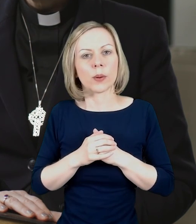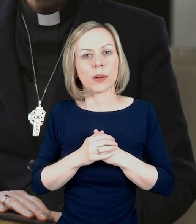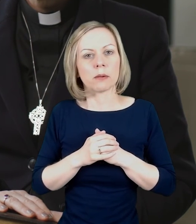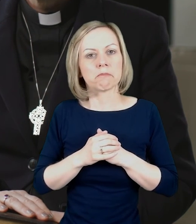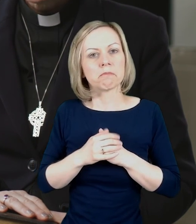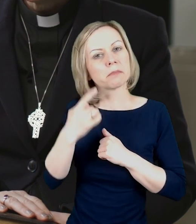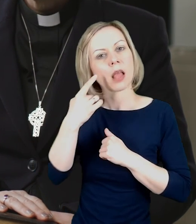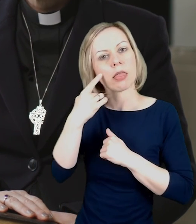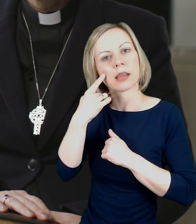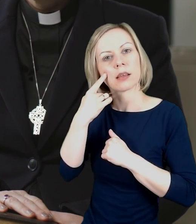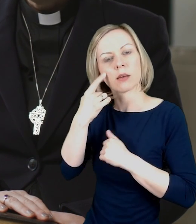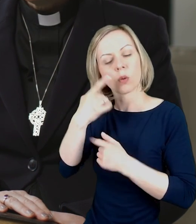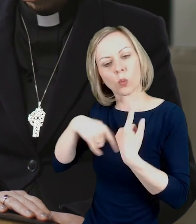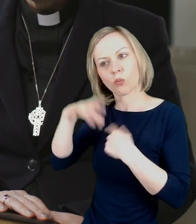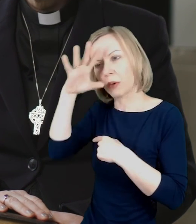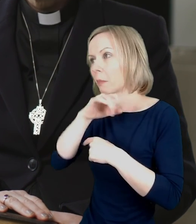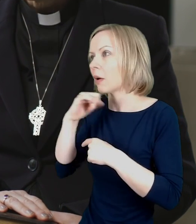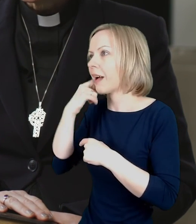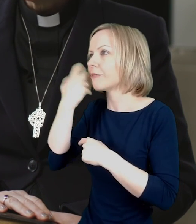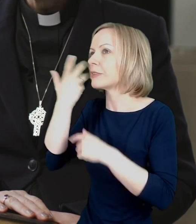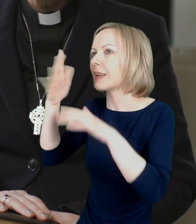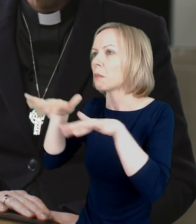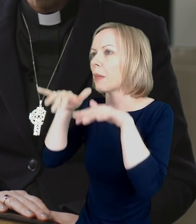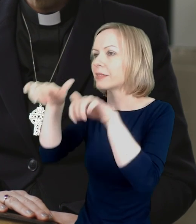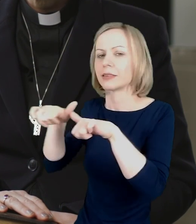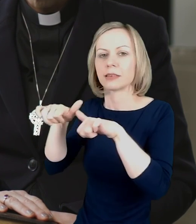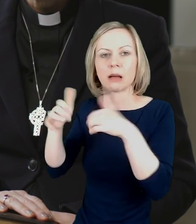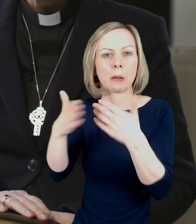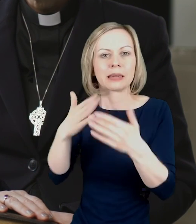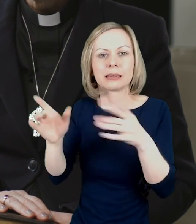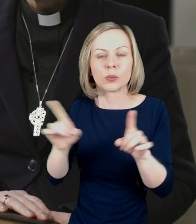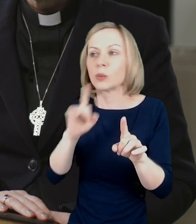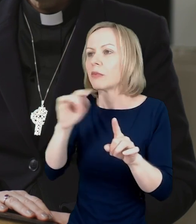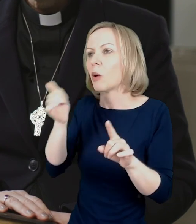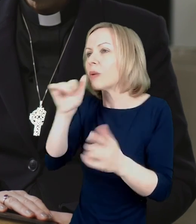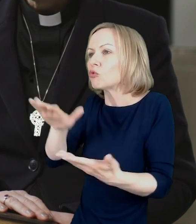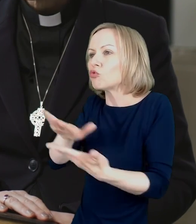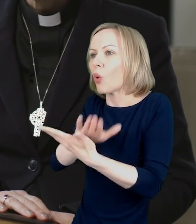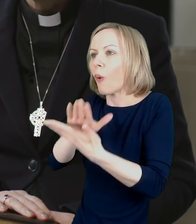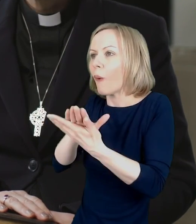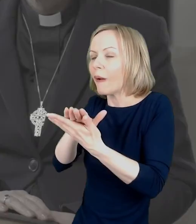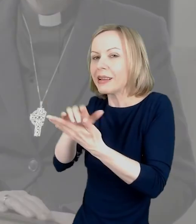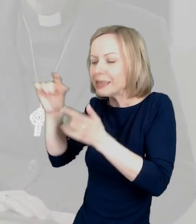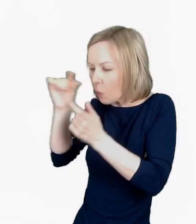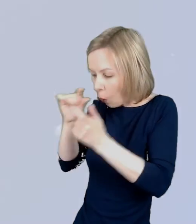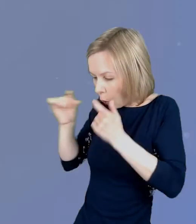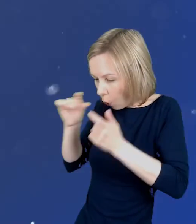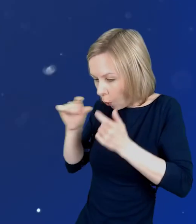our blessings, however small, every day there's tiny joys that God sends our way to lift our hearts.